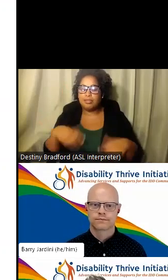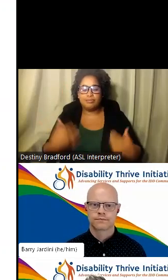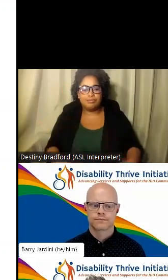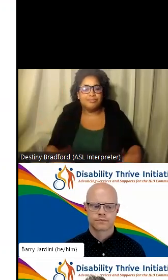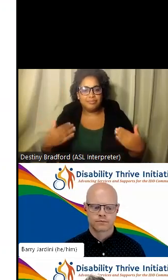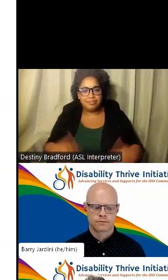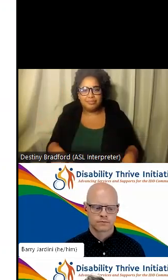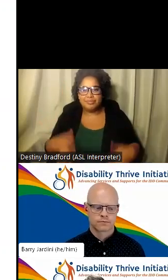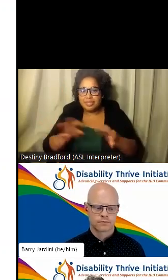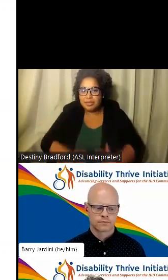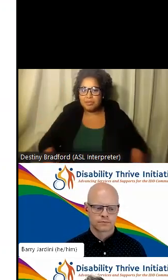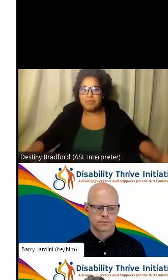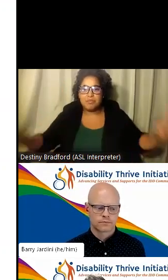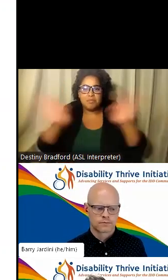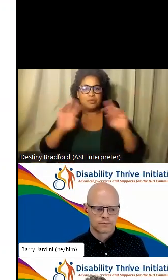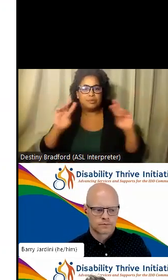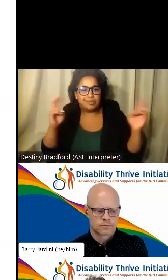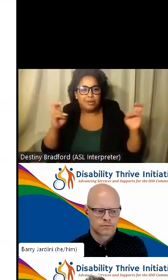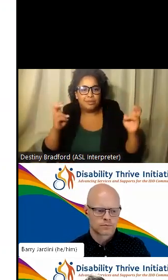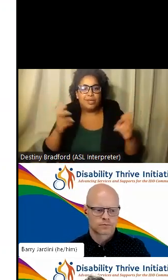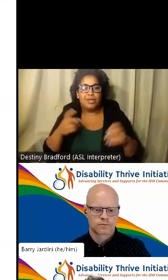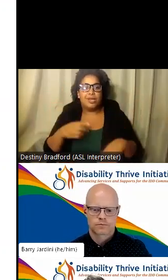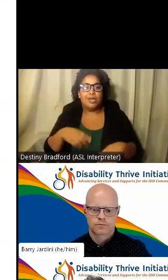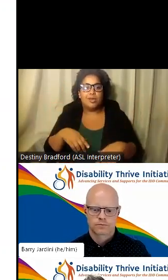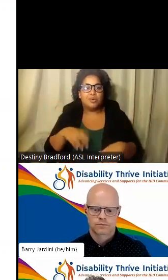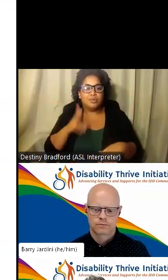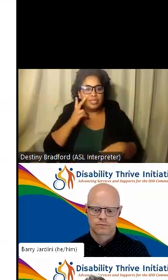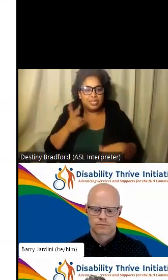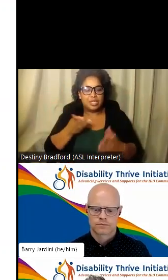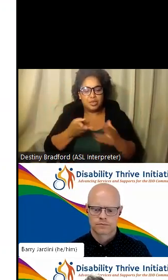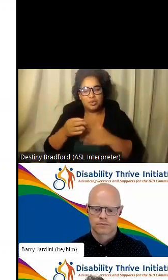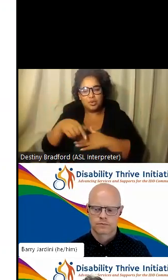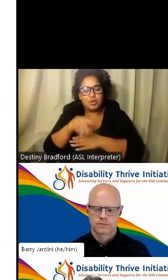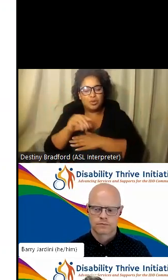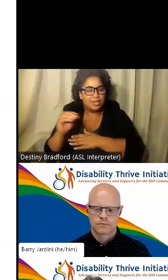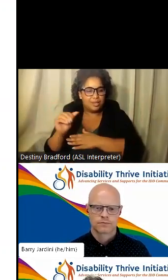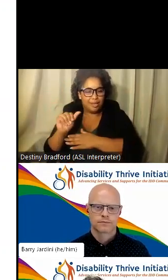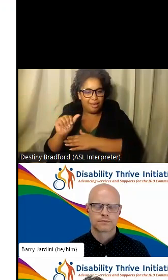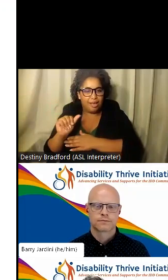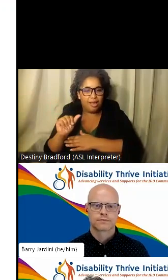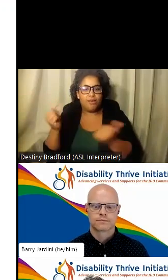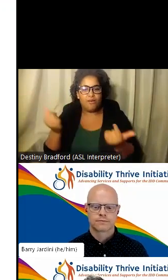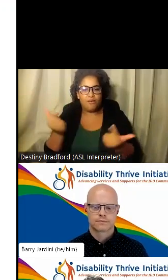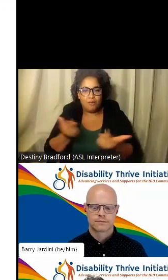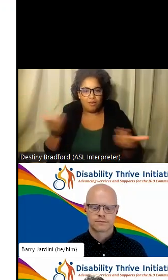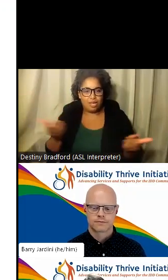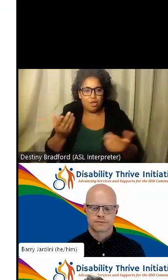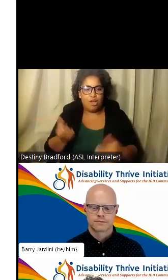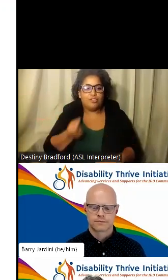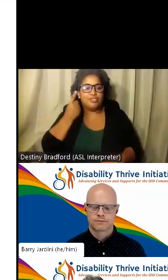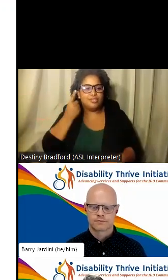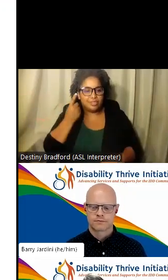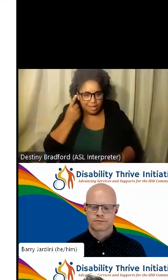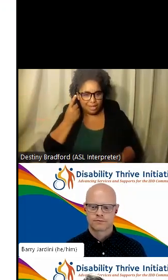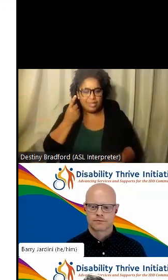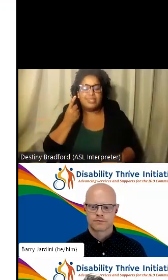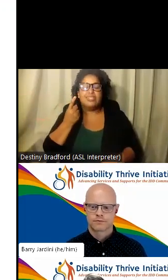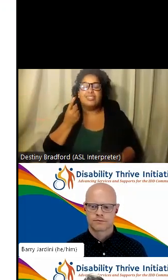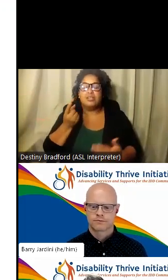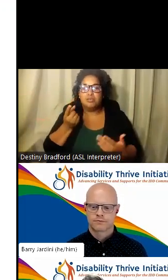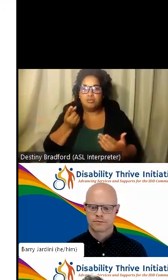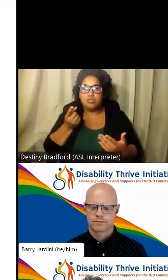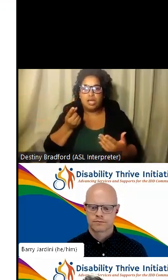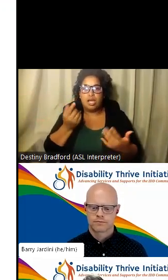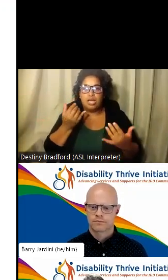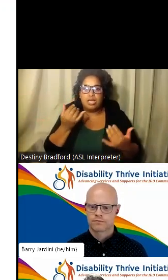an important topic. And as we were seeing coming through in the Q&A, everybody here definitely understands that there's immediate need here.